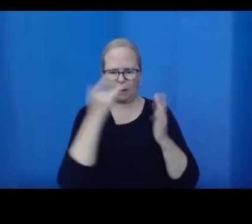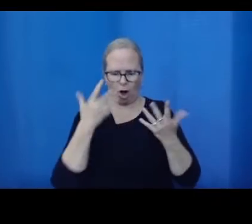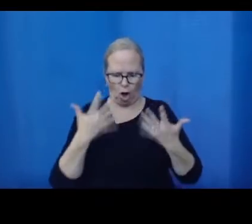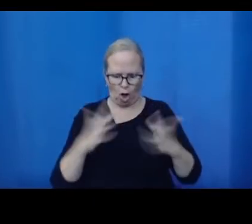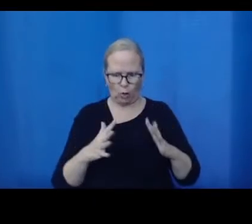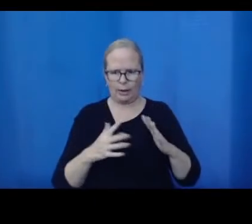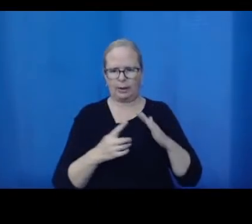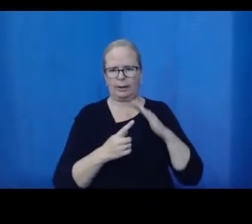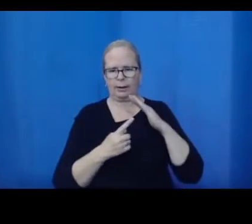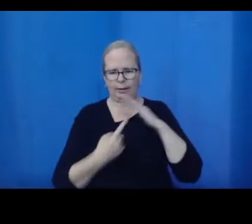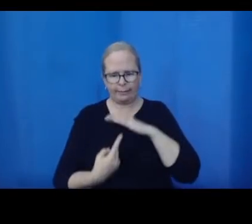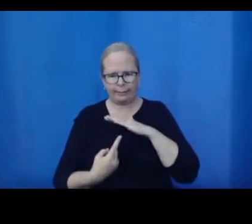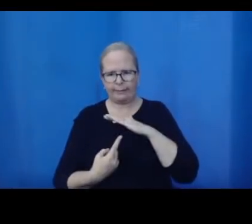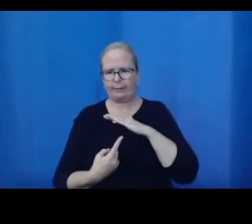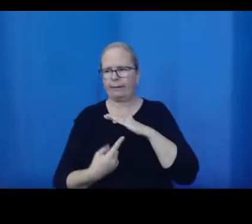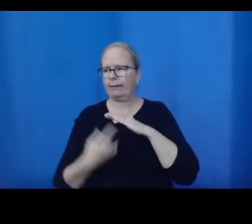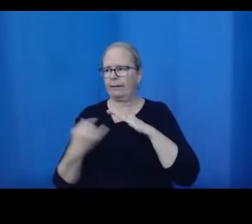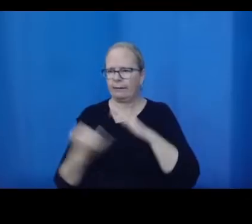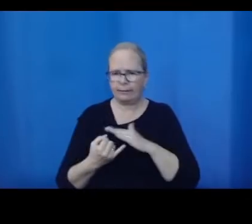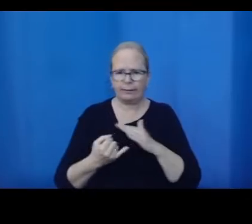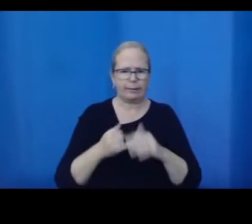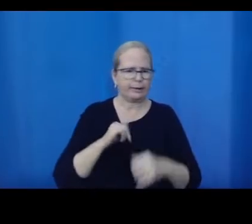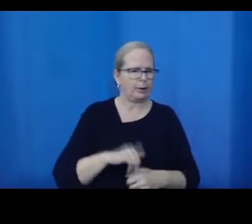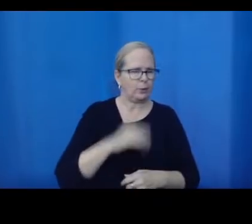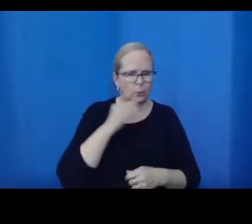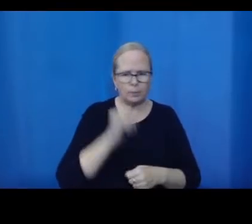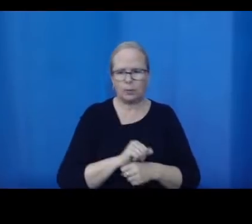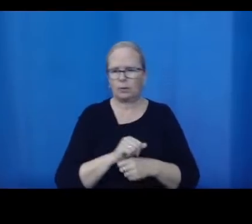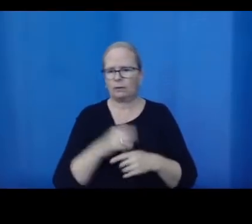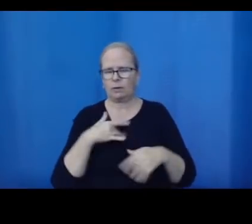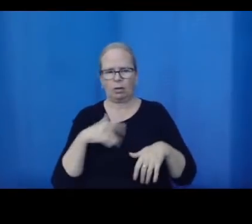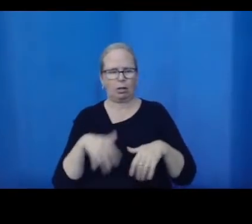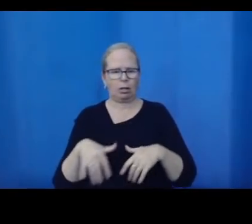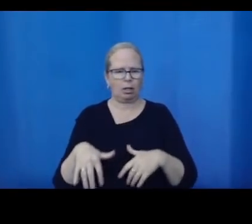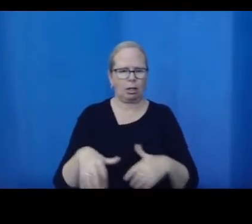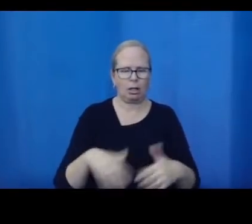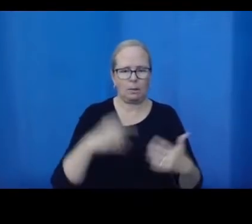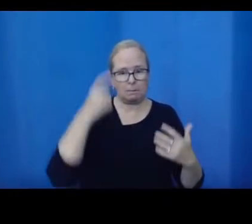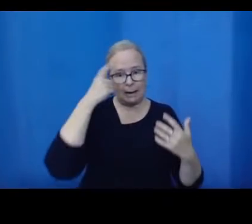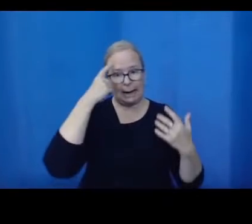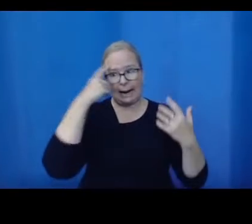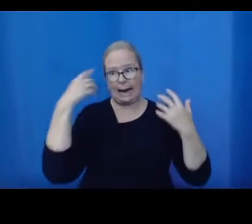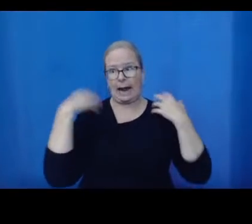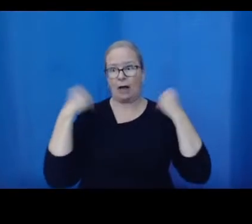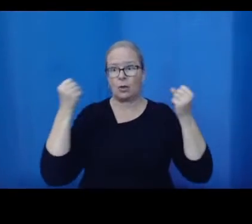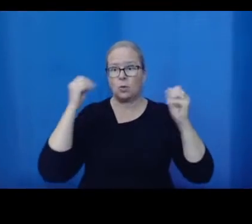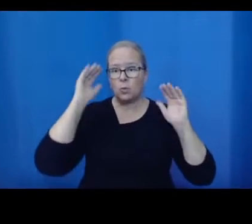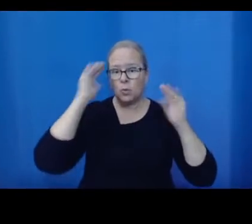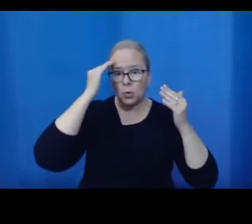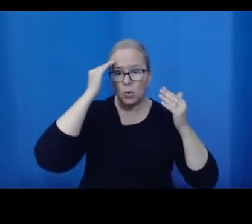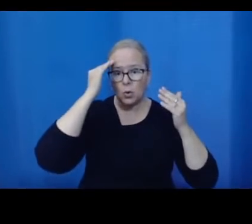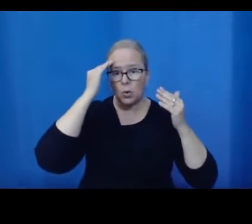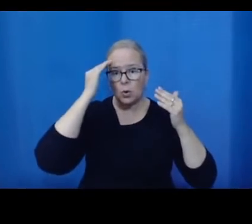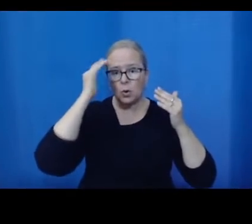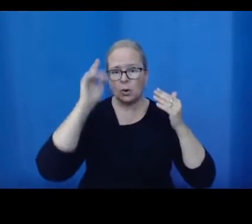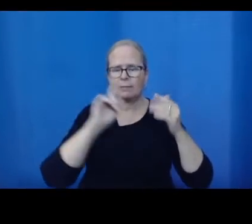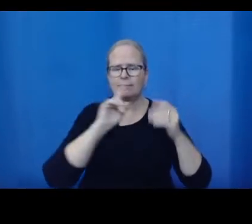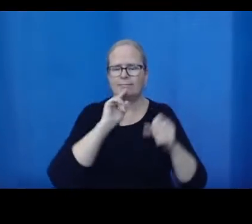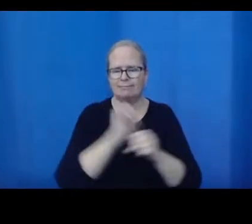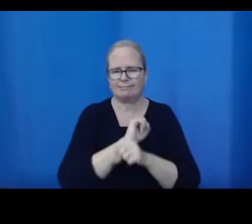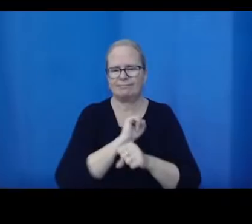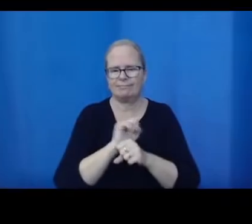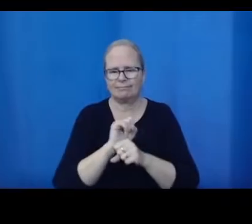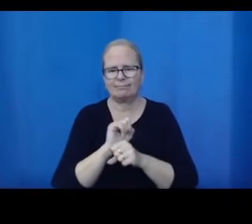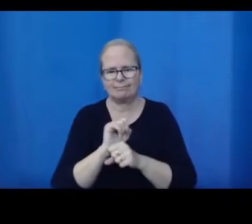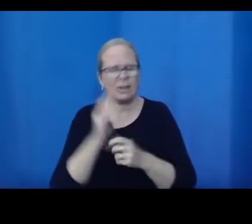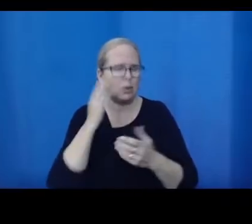mental health worries. We're doing that on purpose. It's sometimes harder to tell, right? So when someone comes to me and says, hey, I'm not doing good,